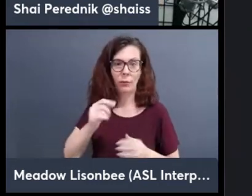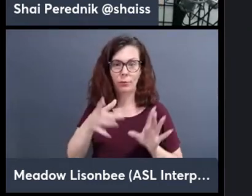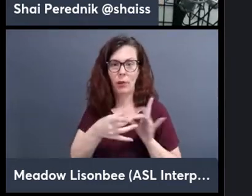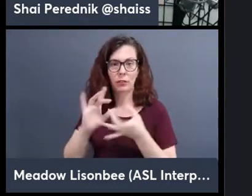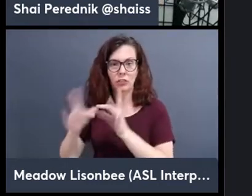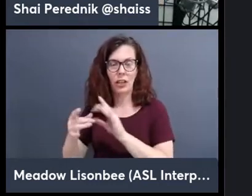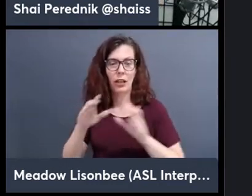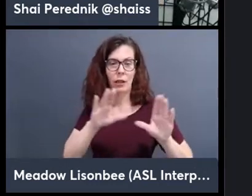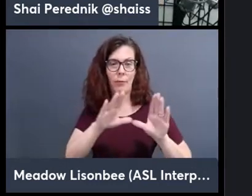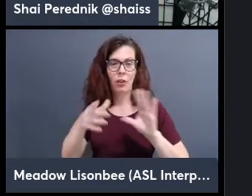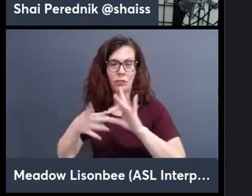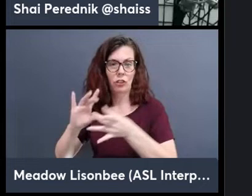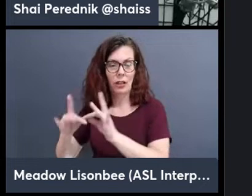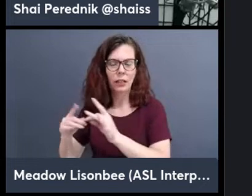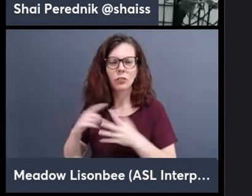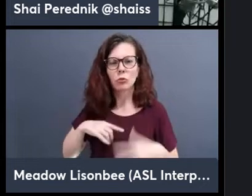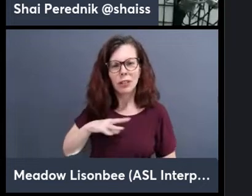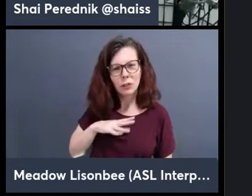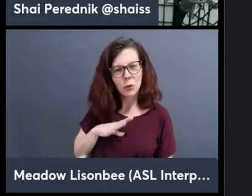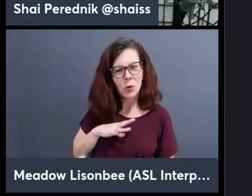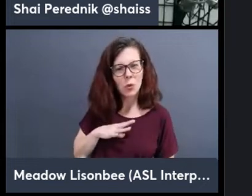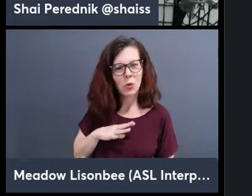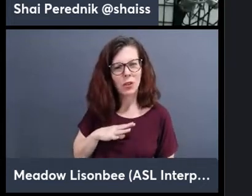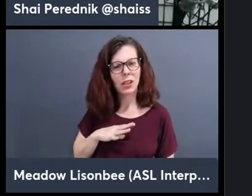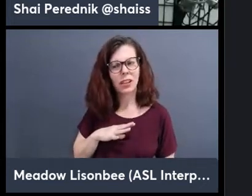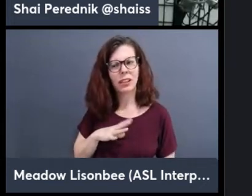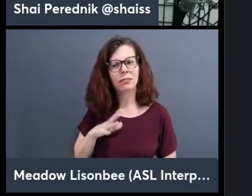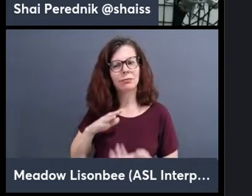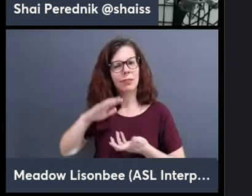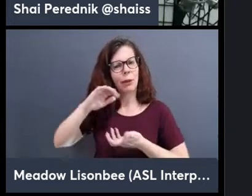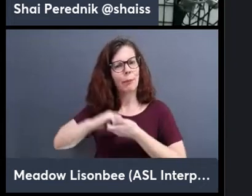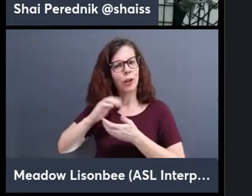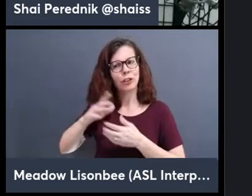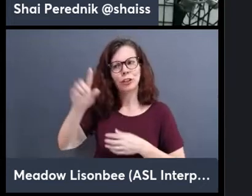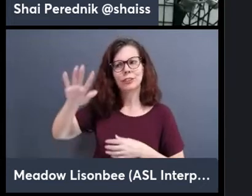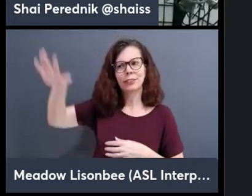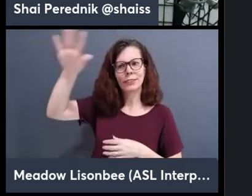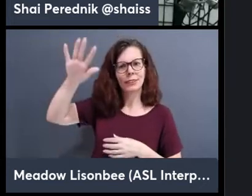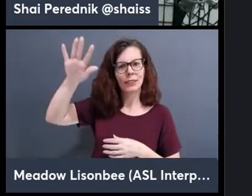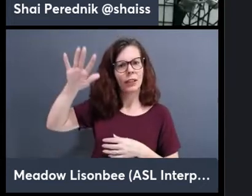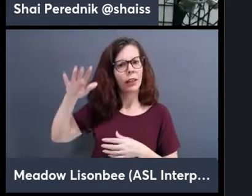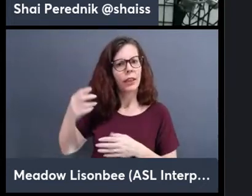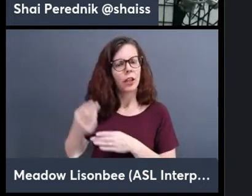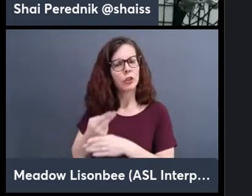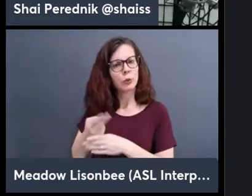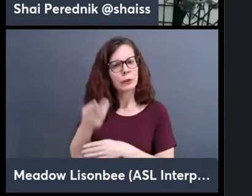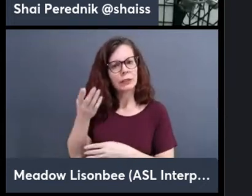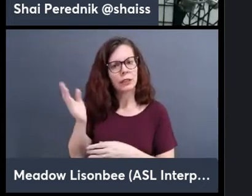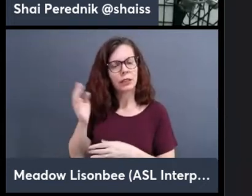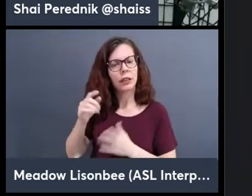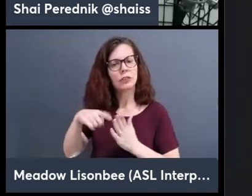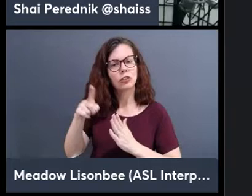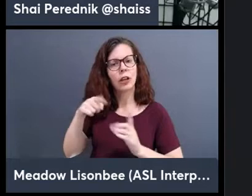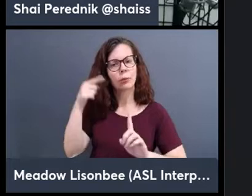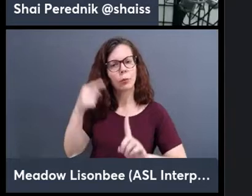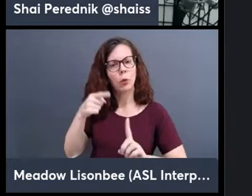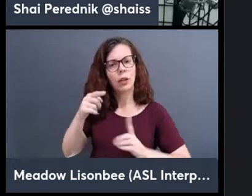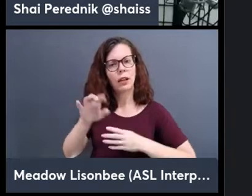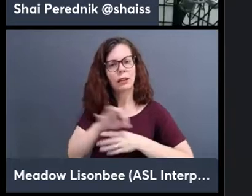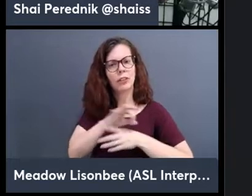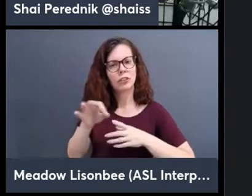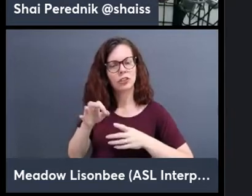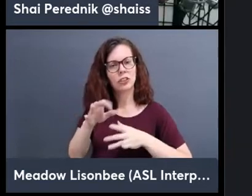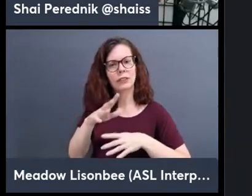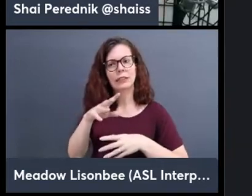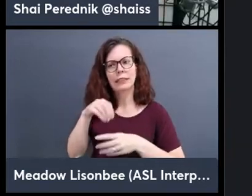cool. There's a lot of really cool partners that we have out there that are using the checkpoint function within